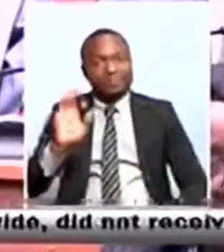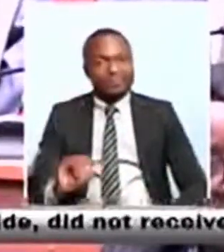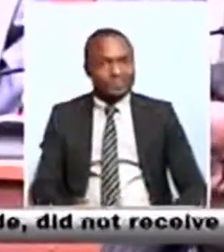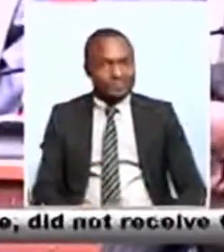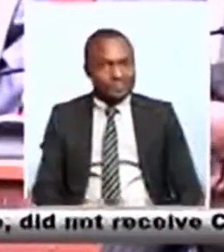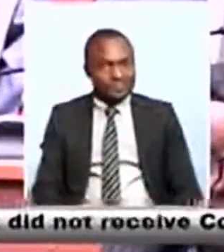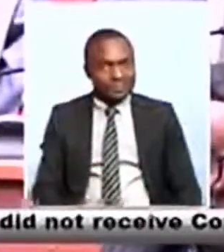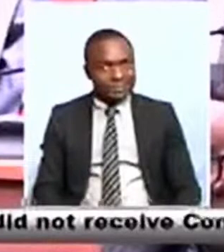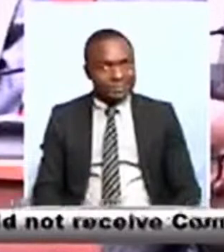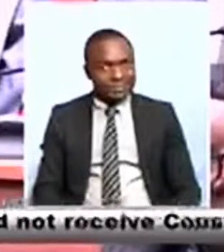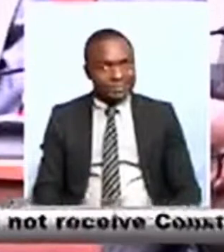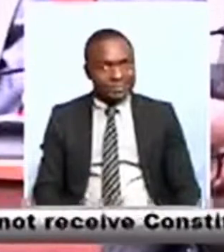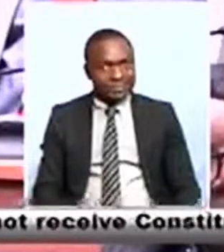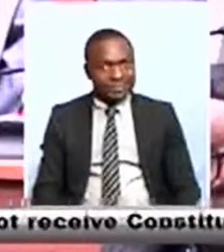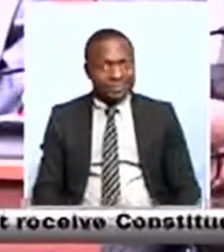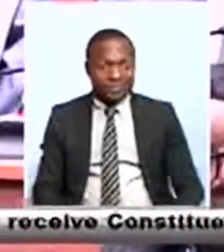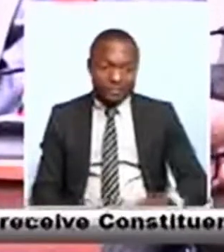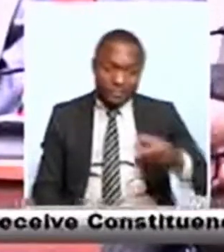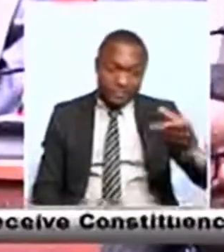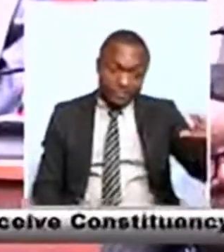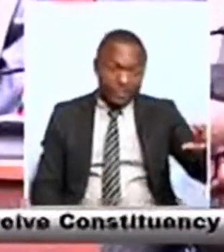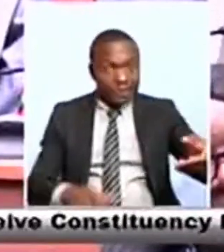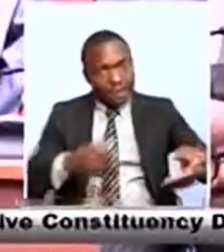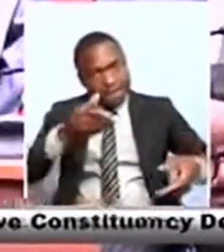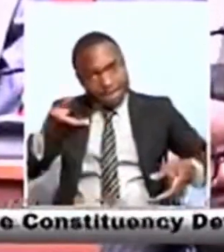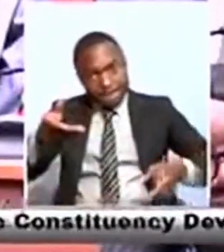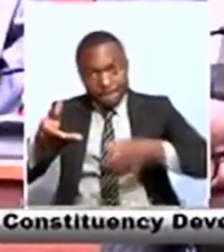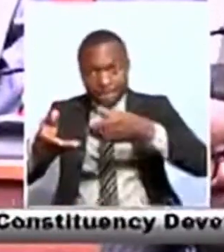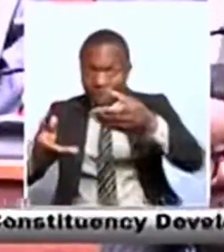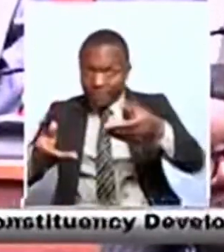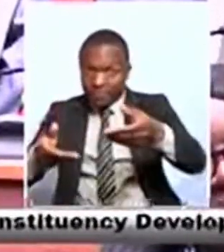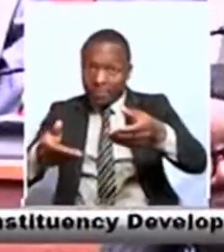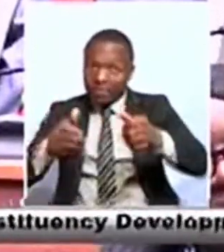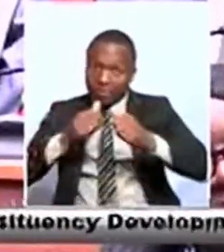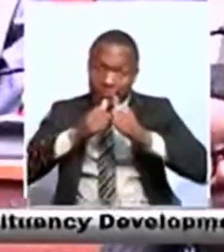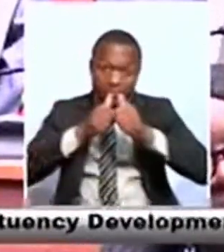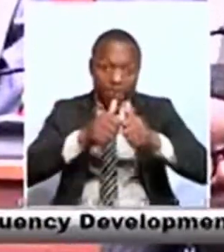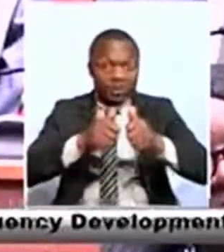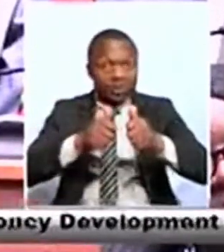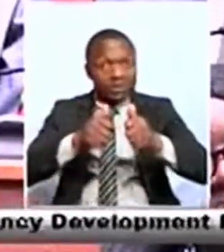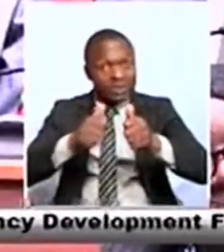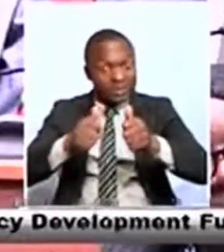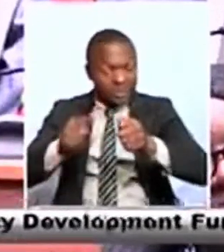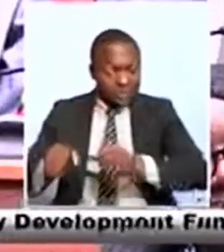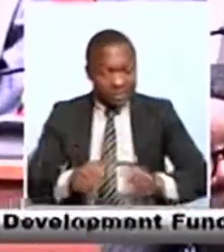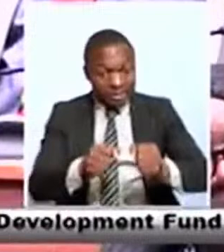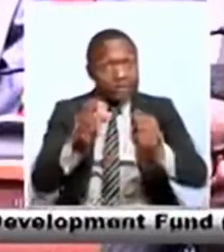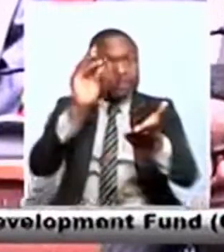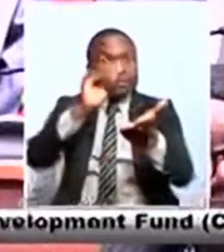will be disbursed, will continue disbursing based on the system we've put in place.